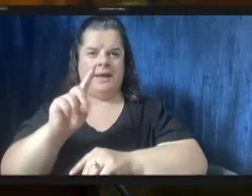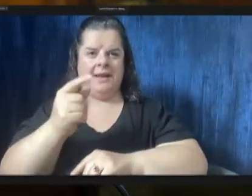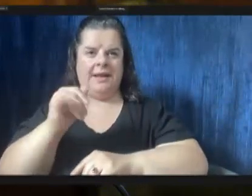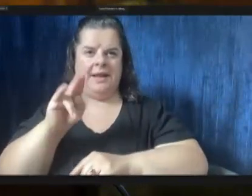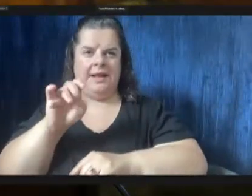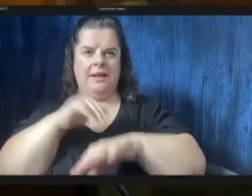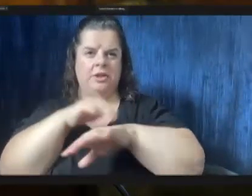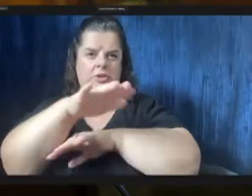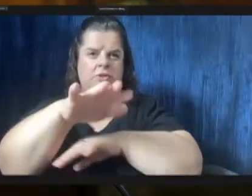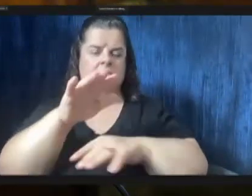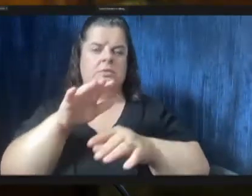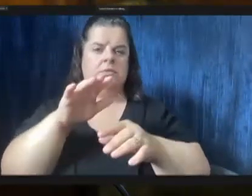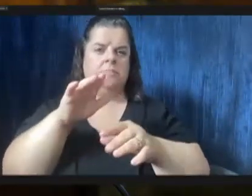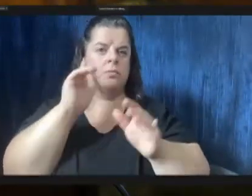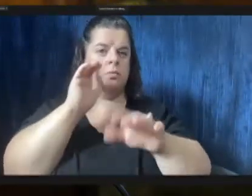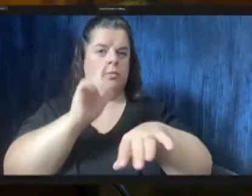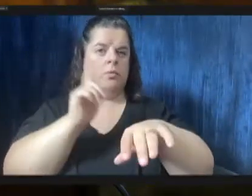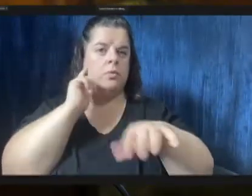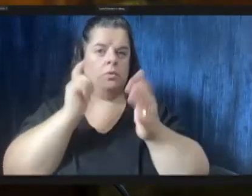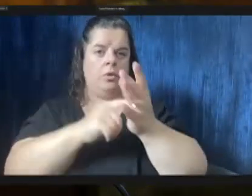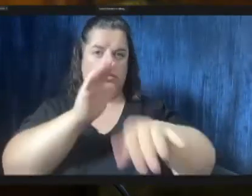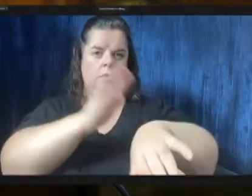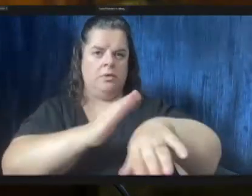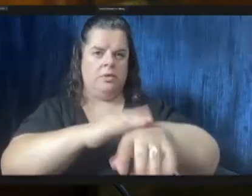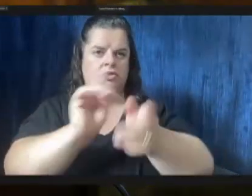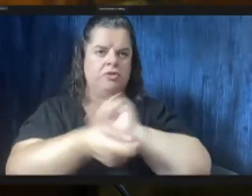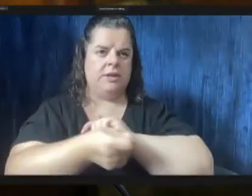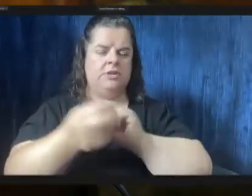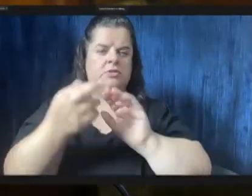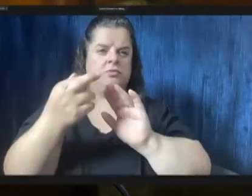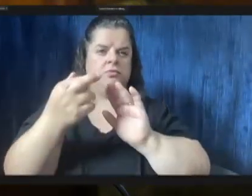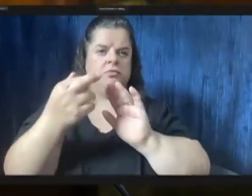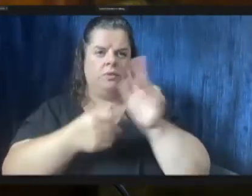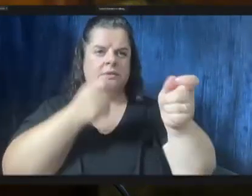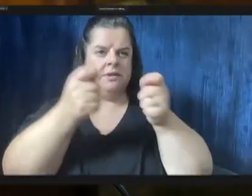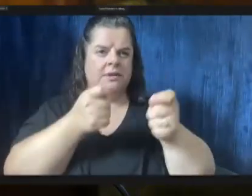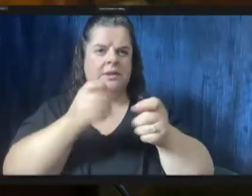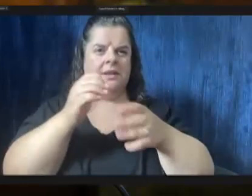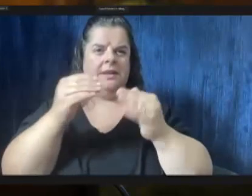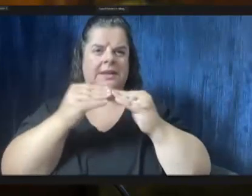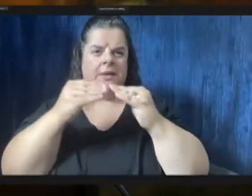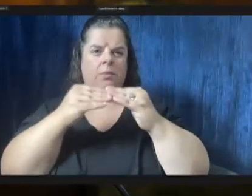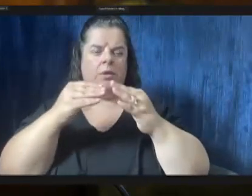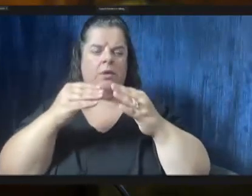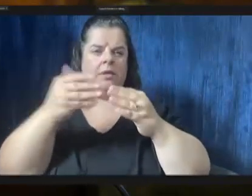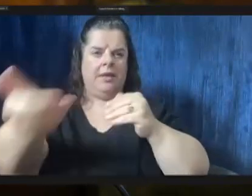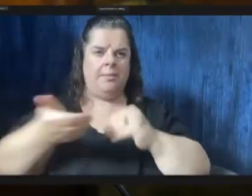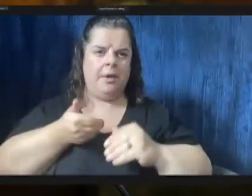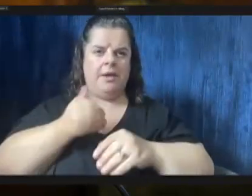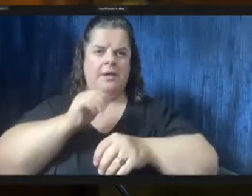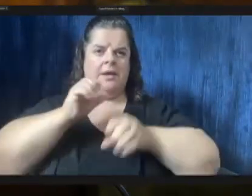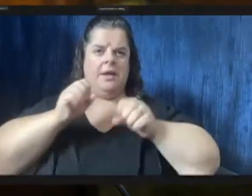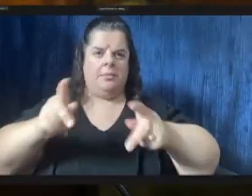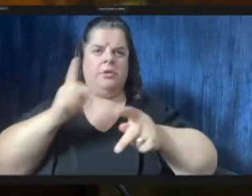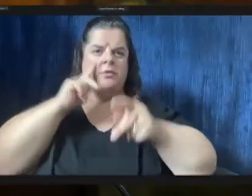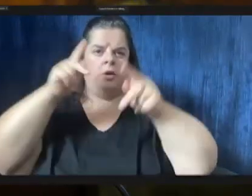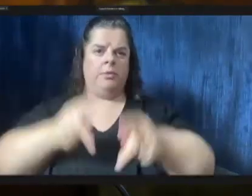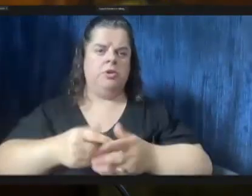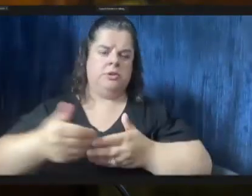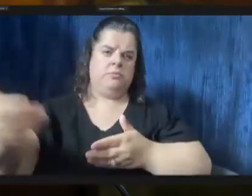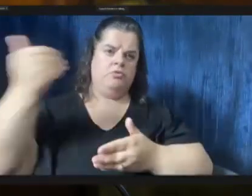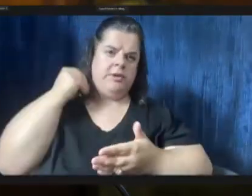of changes to regulations governing the ensuring equal employment opportunity for persons